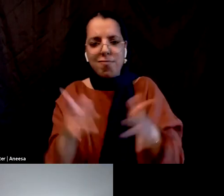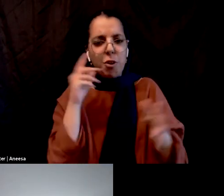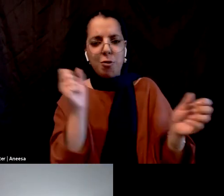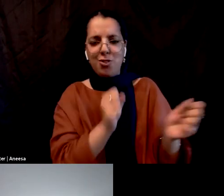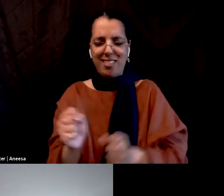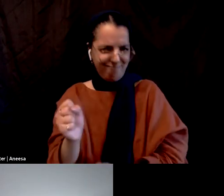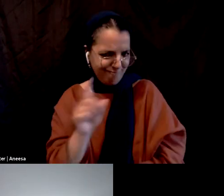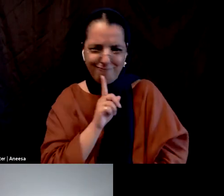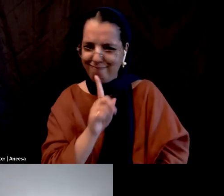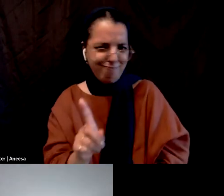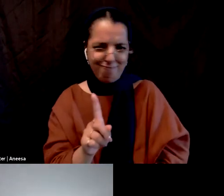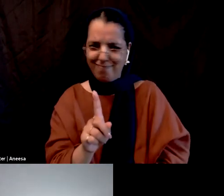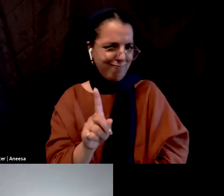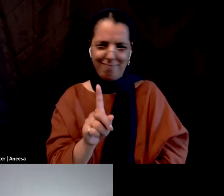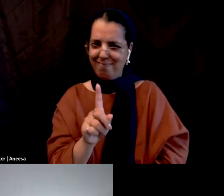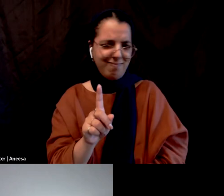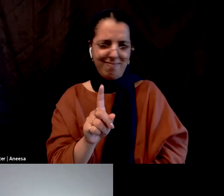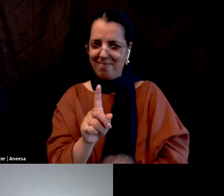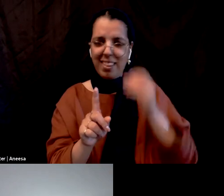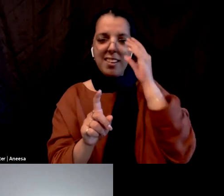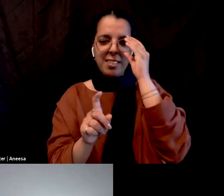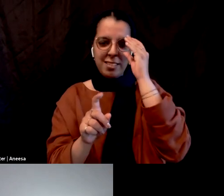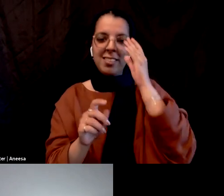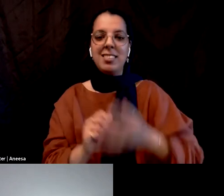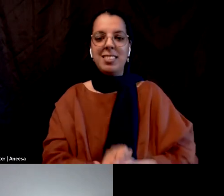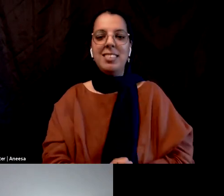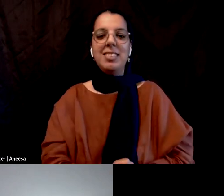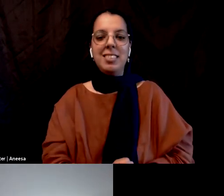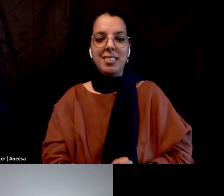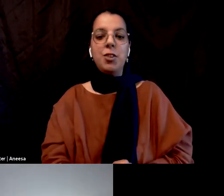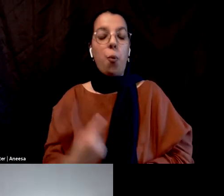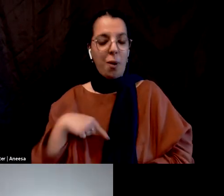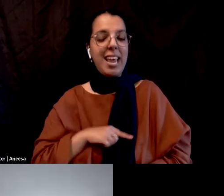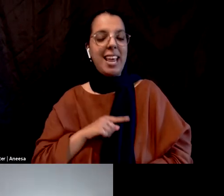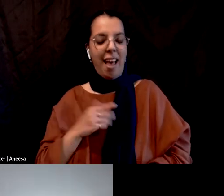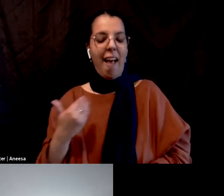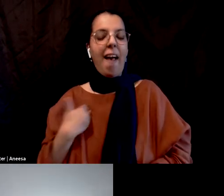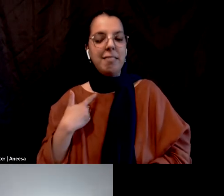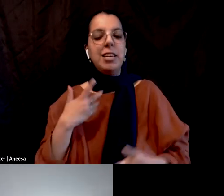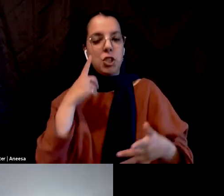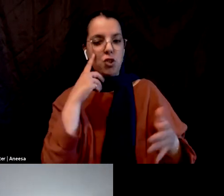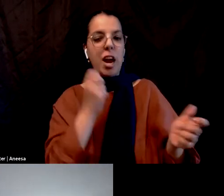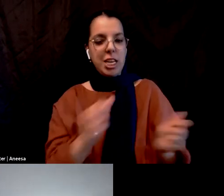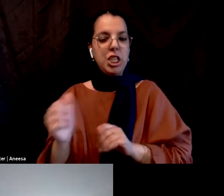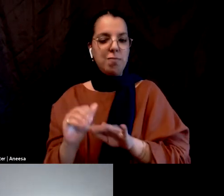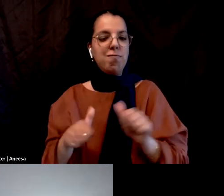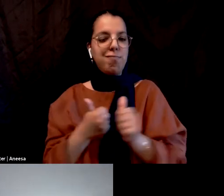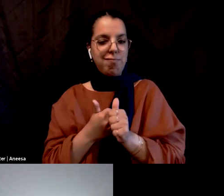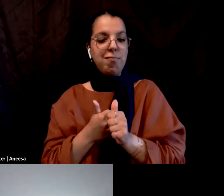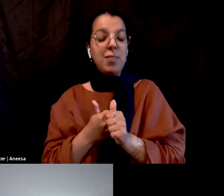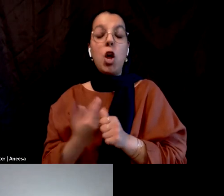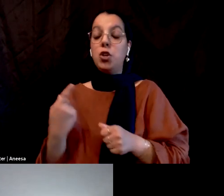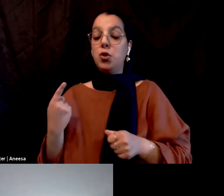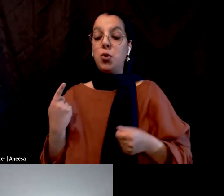and lived. But we were actually strategically sedentary in how we lived. So our people were deployed out to Scugog, a certain segment